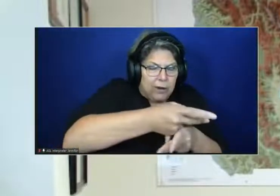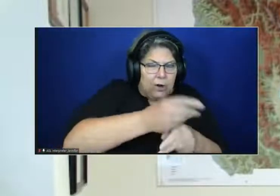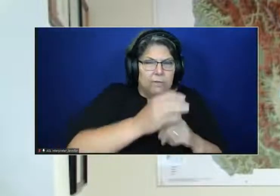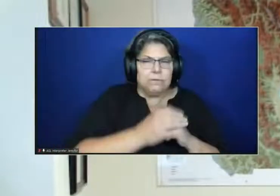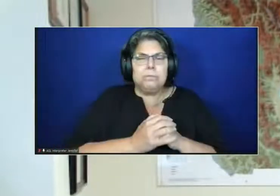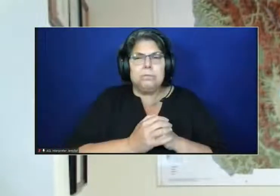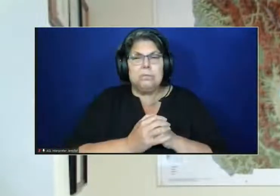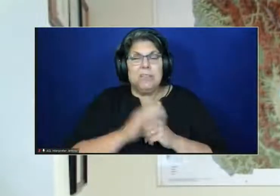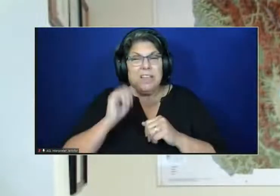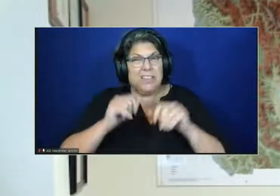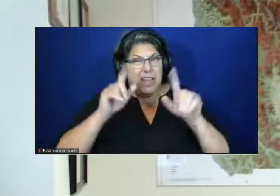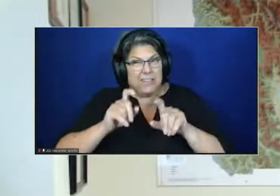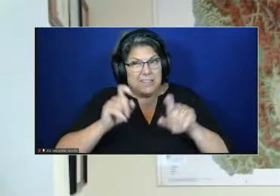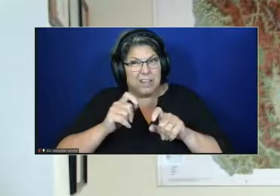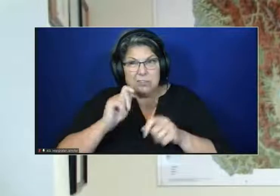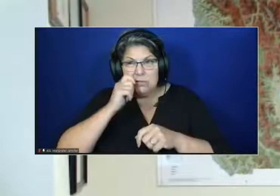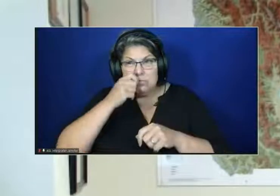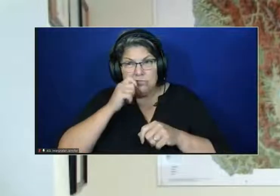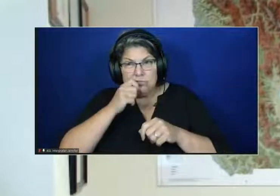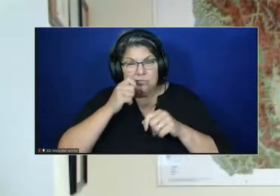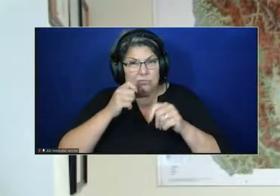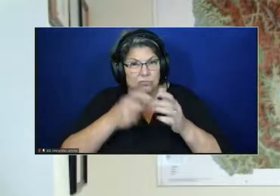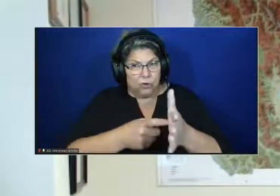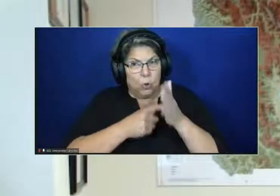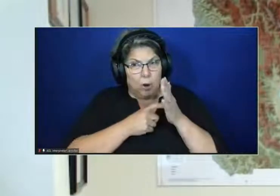came into a